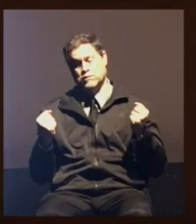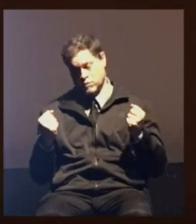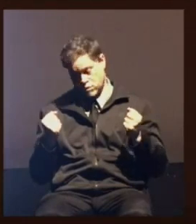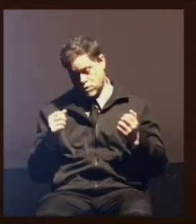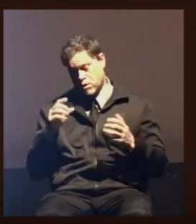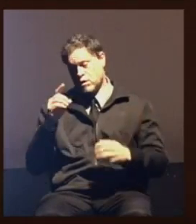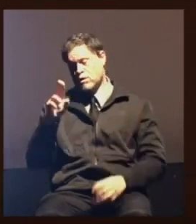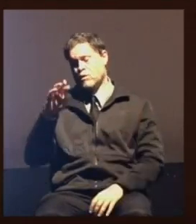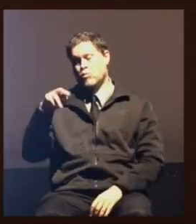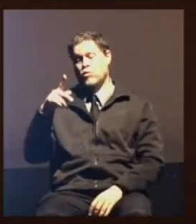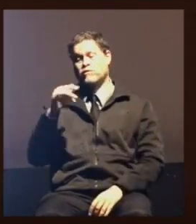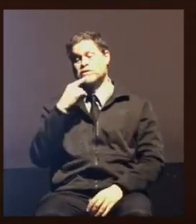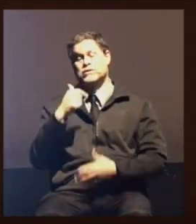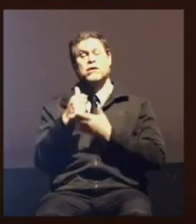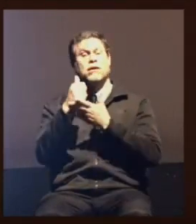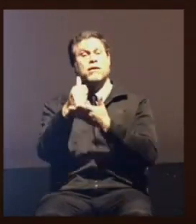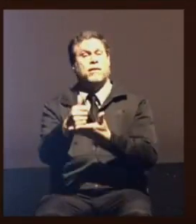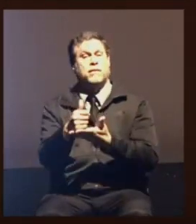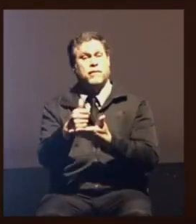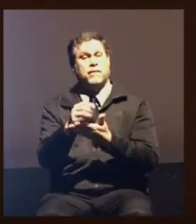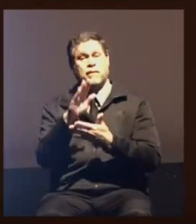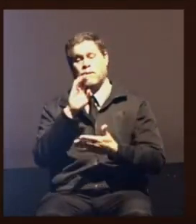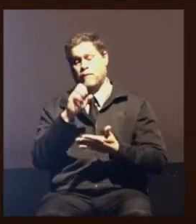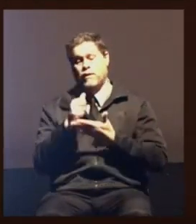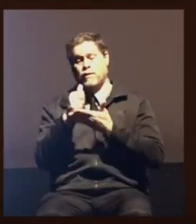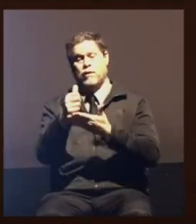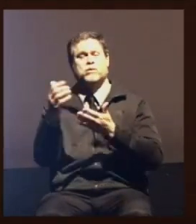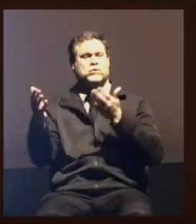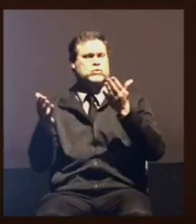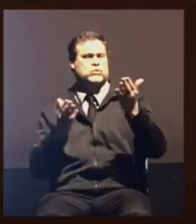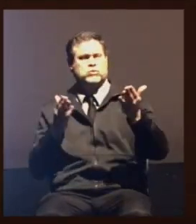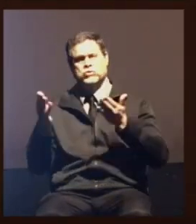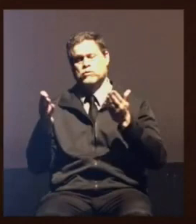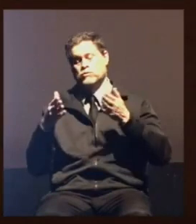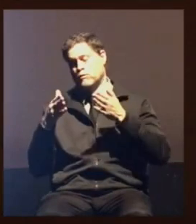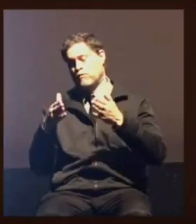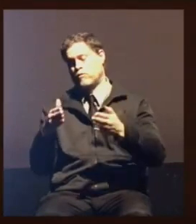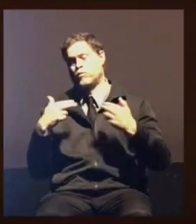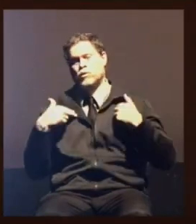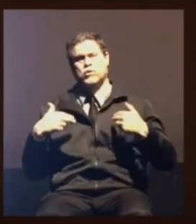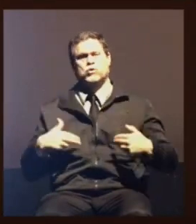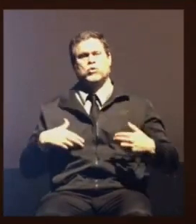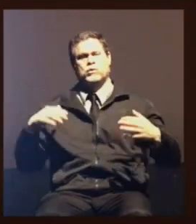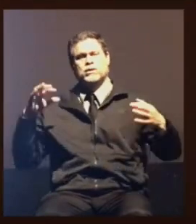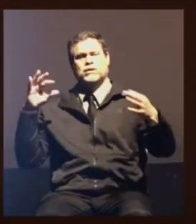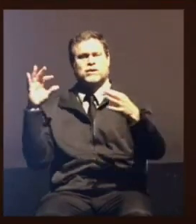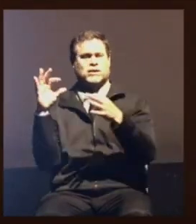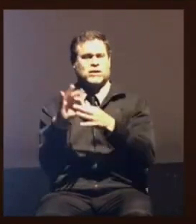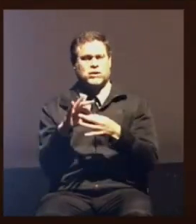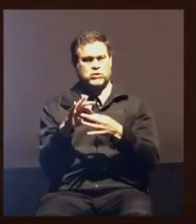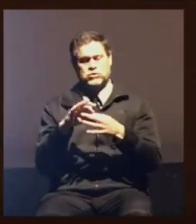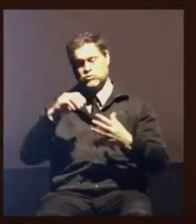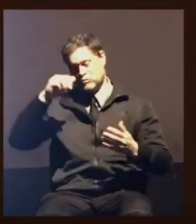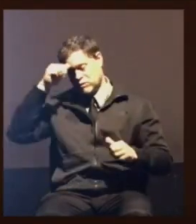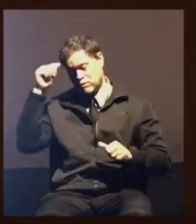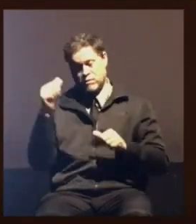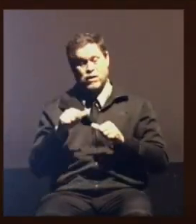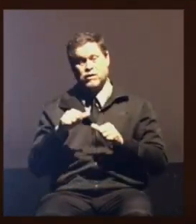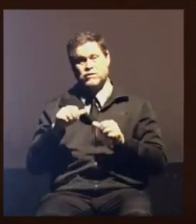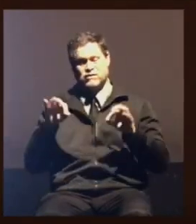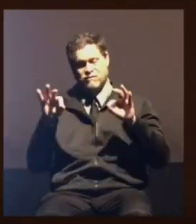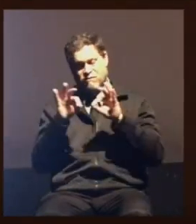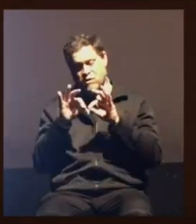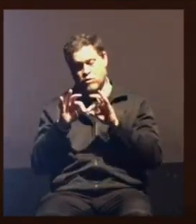Dr. Murthy says, "Help and be helped. Service is a form of human connection that reminds us of our value